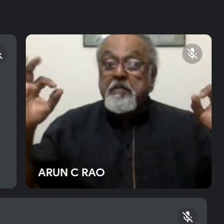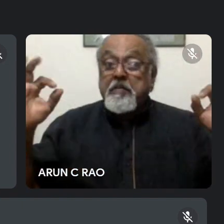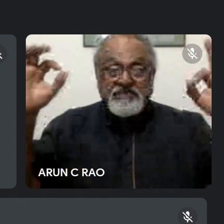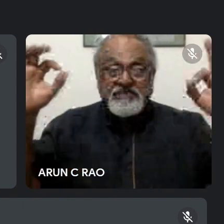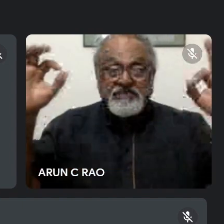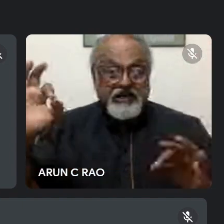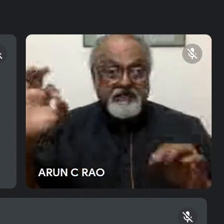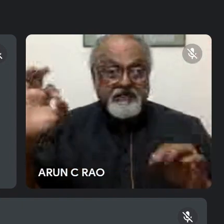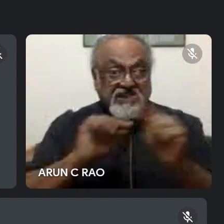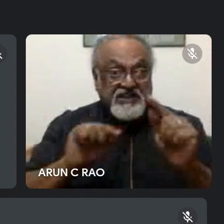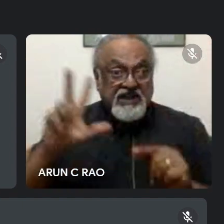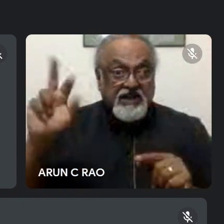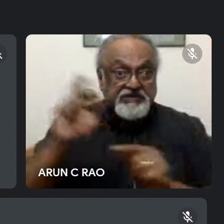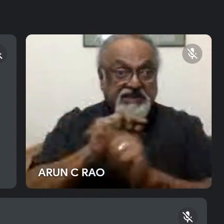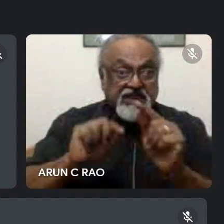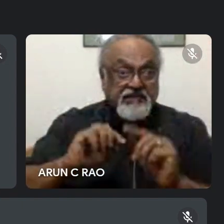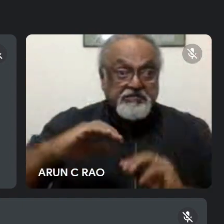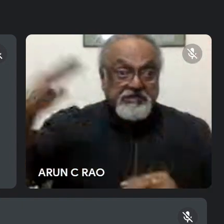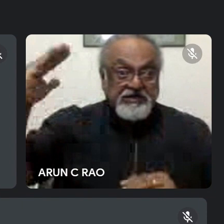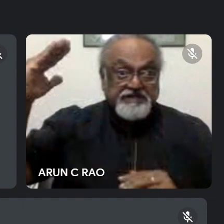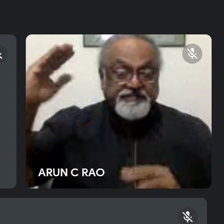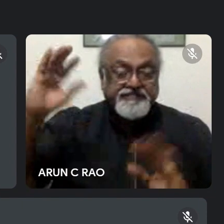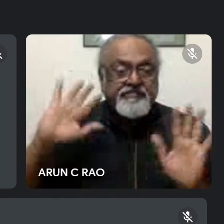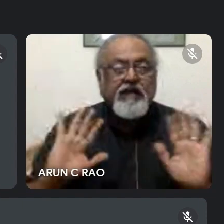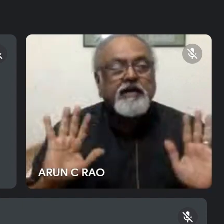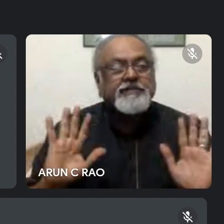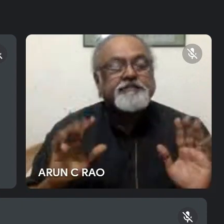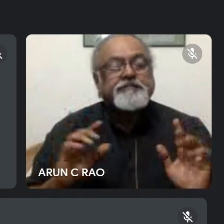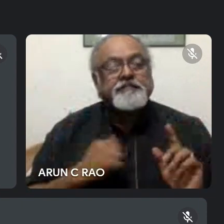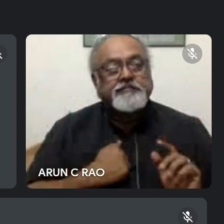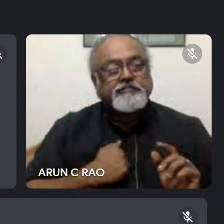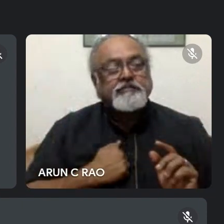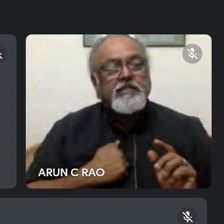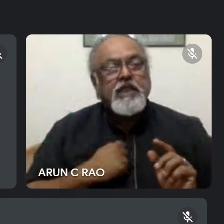got 80% or so on. It was for me was to be able